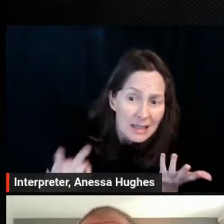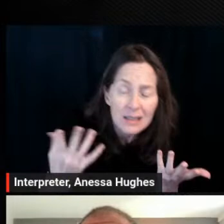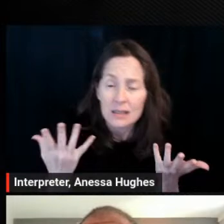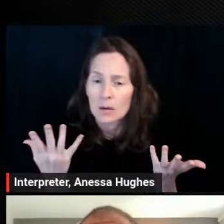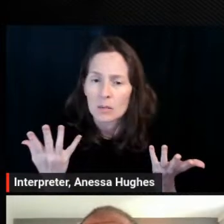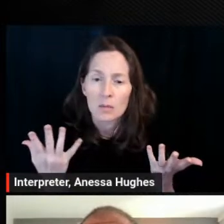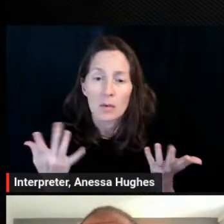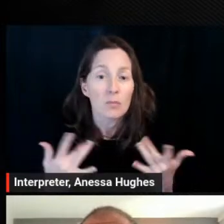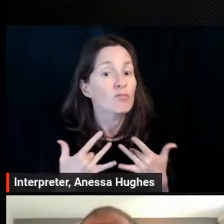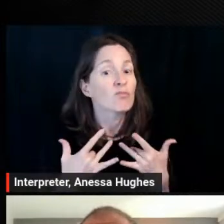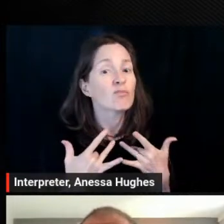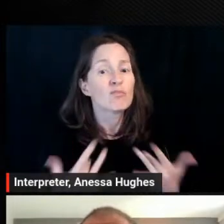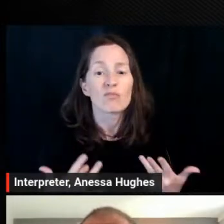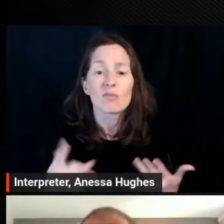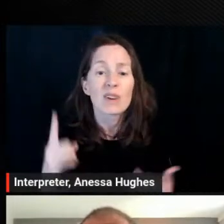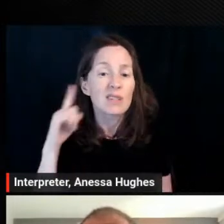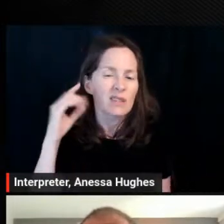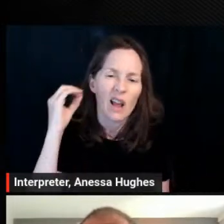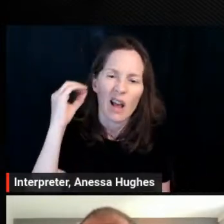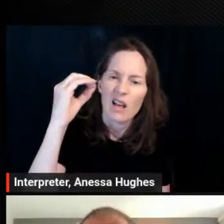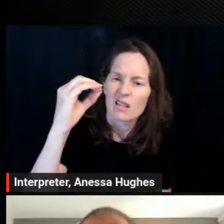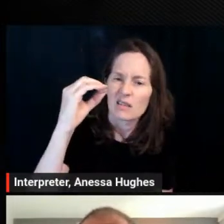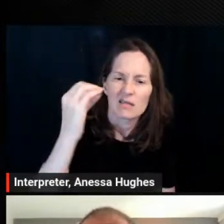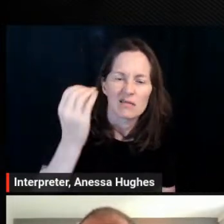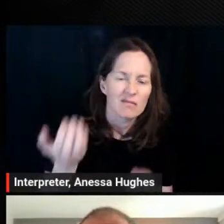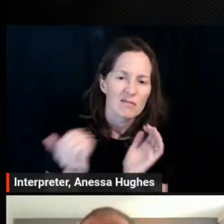one came back.